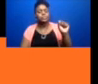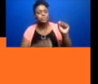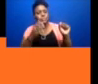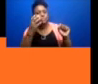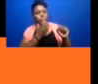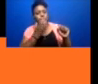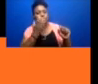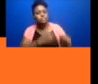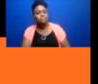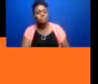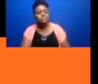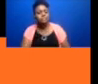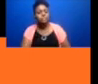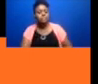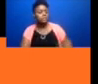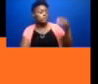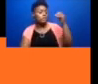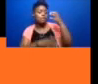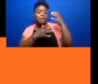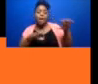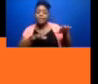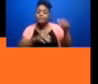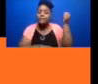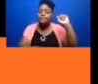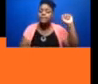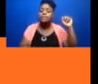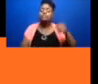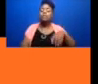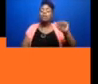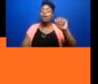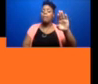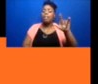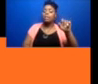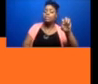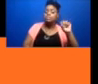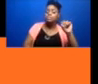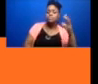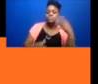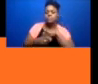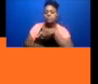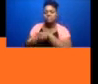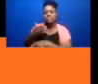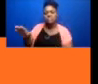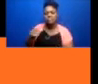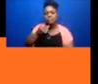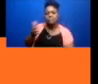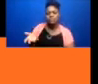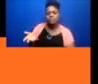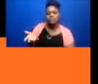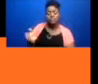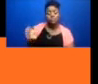ableism. As my research develops, I hope to be in collaboration with